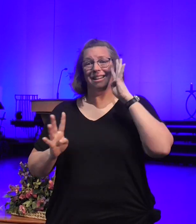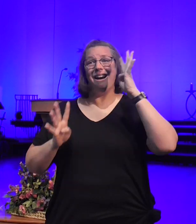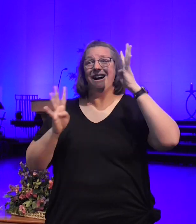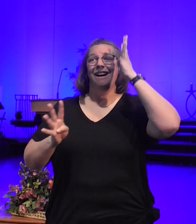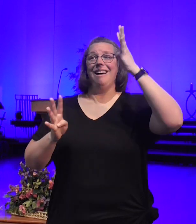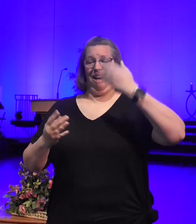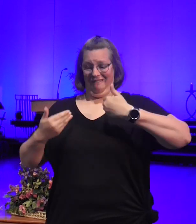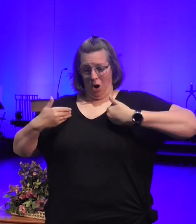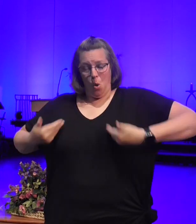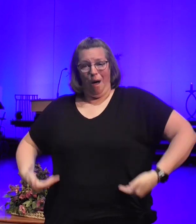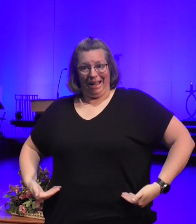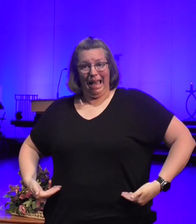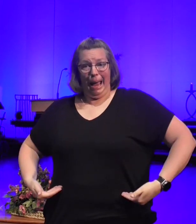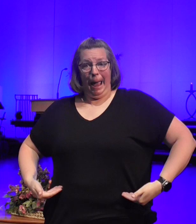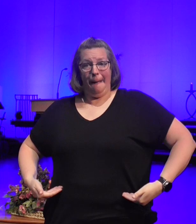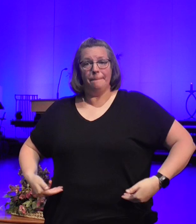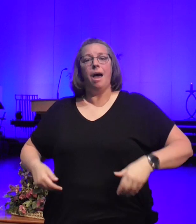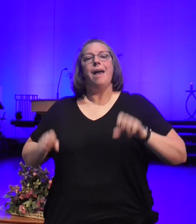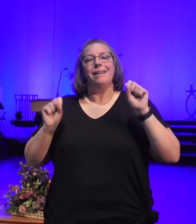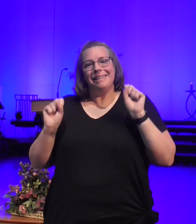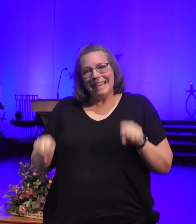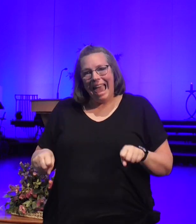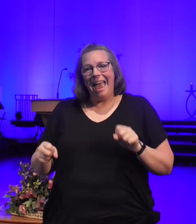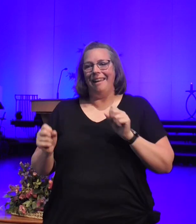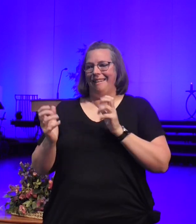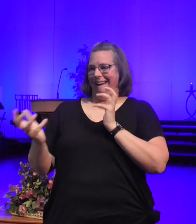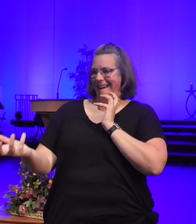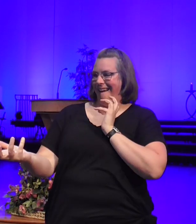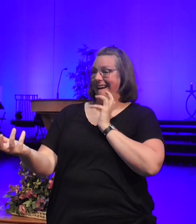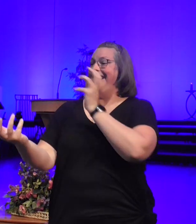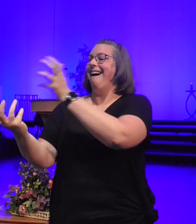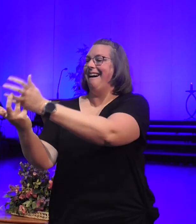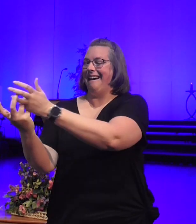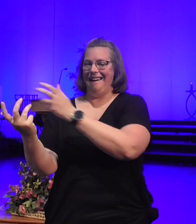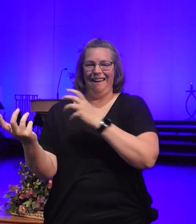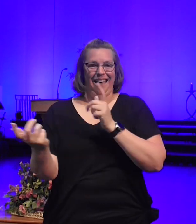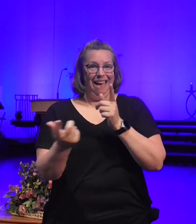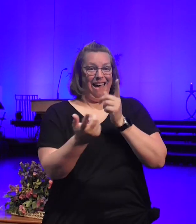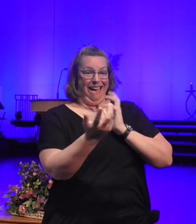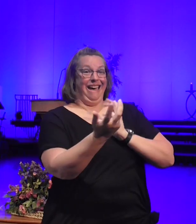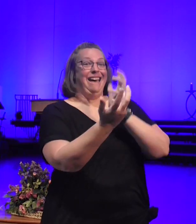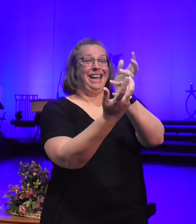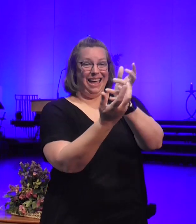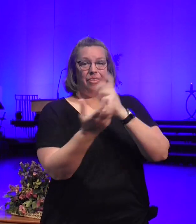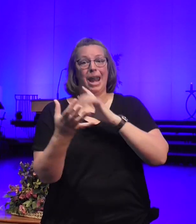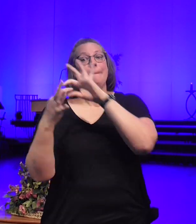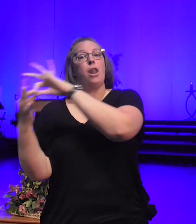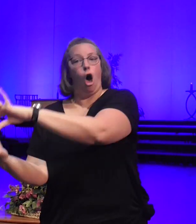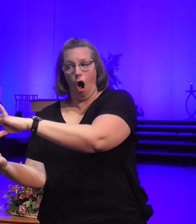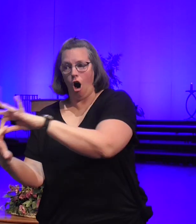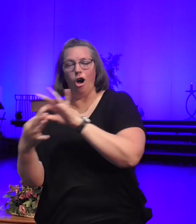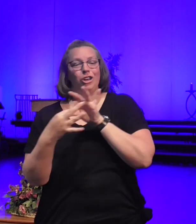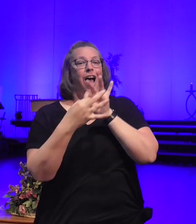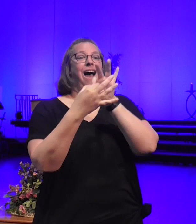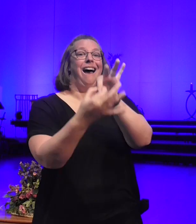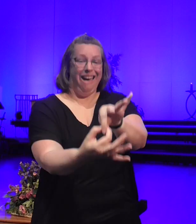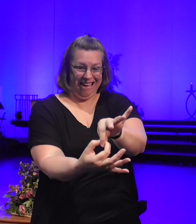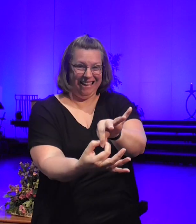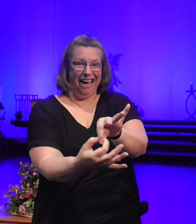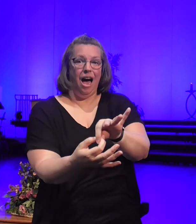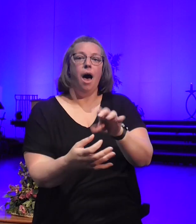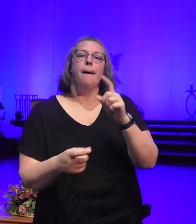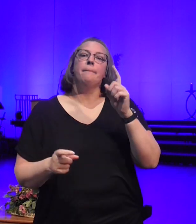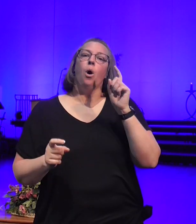are, can find places and people and tribes and groups to belong to. But it involves